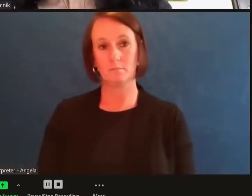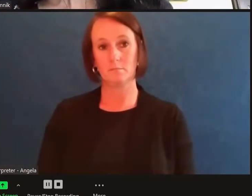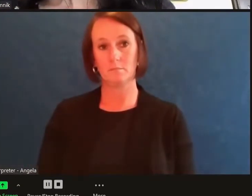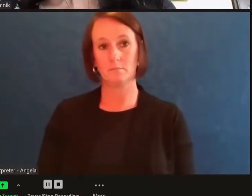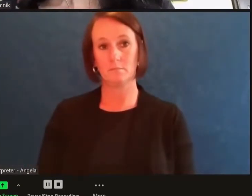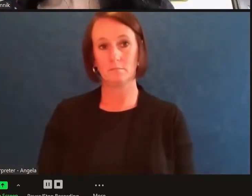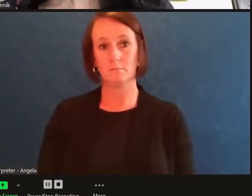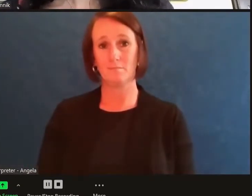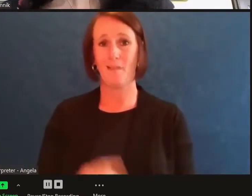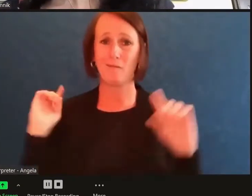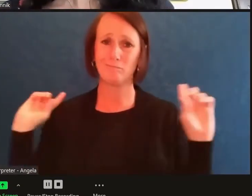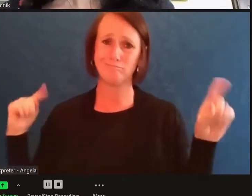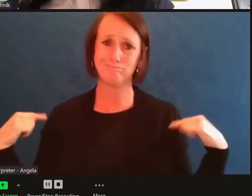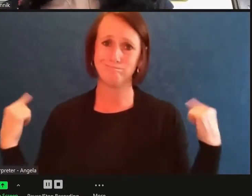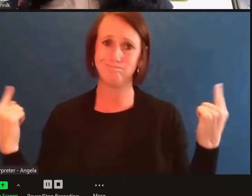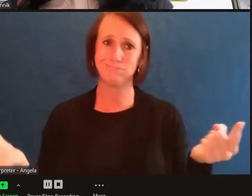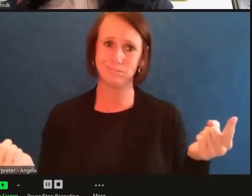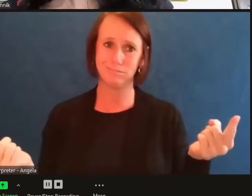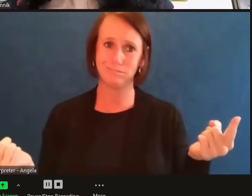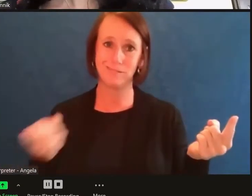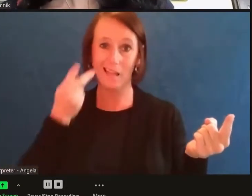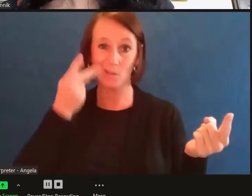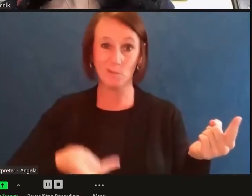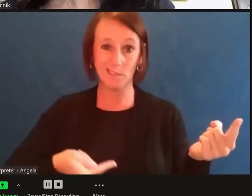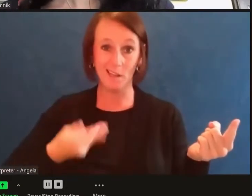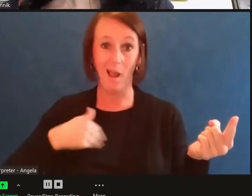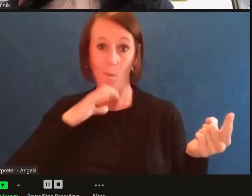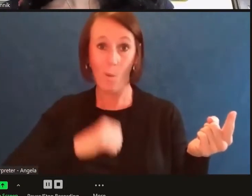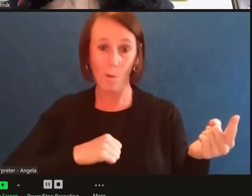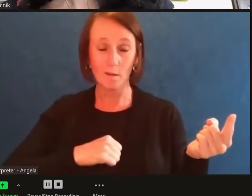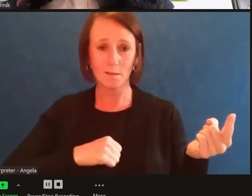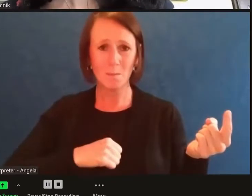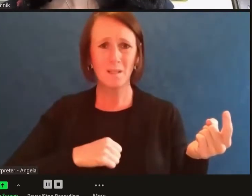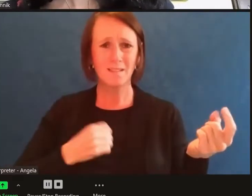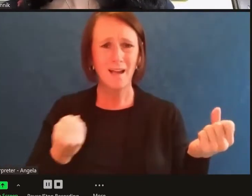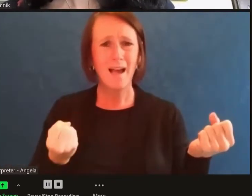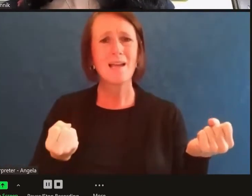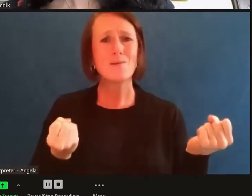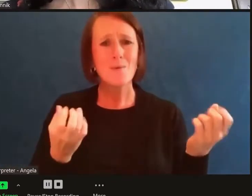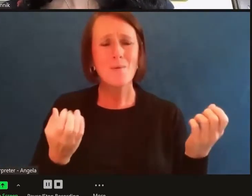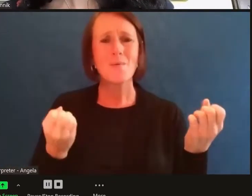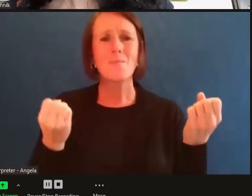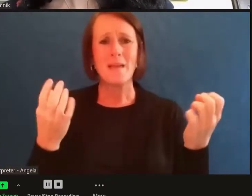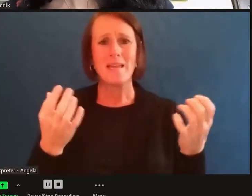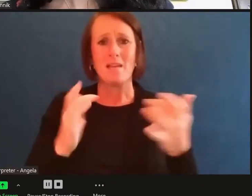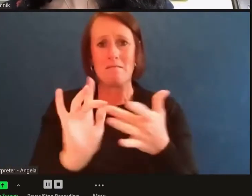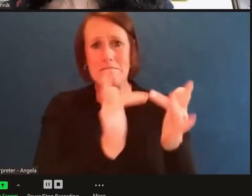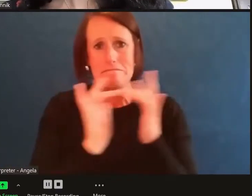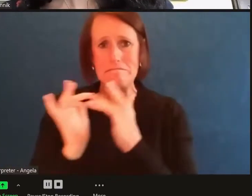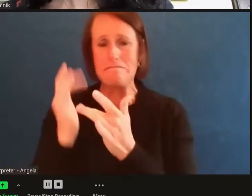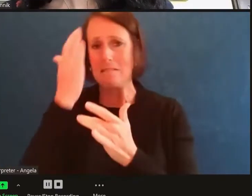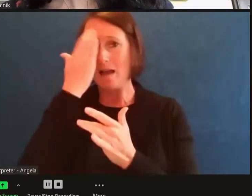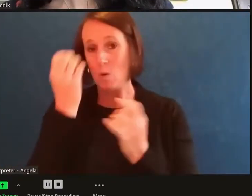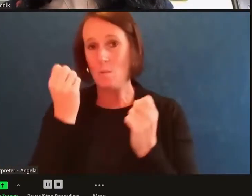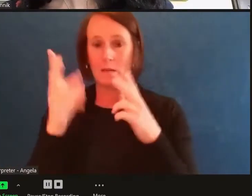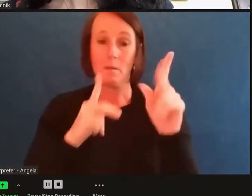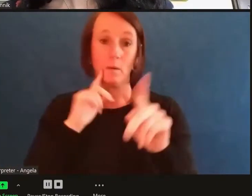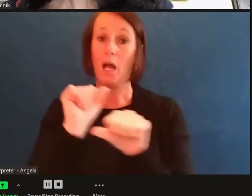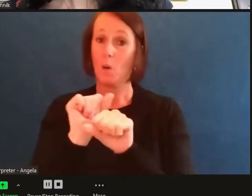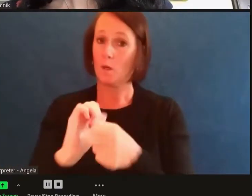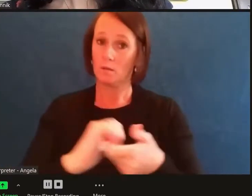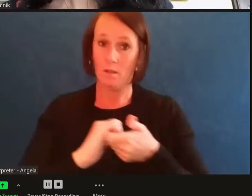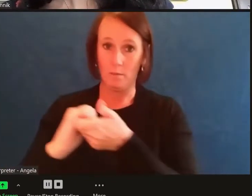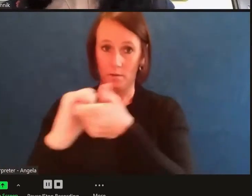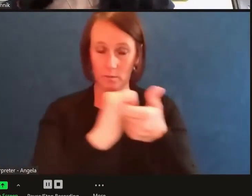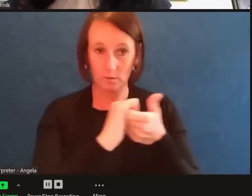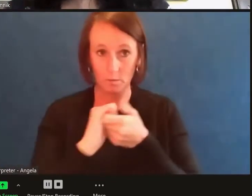been around, I'm, as you can see, old, and I've been around a long time. And I do work collaboratively. I worked with the 7 series